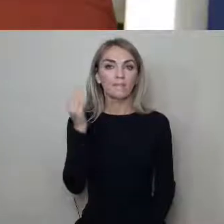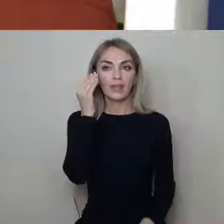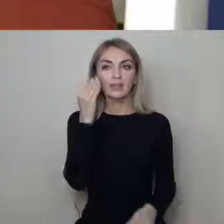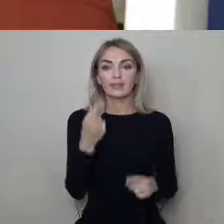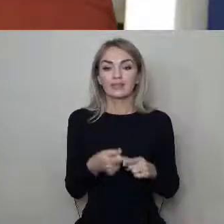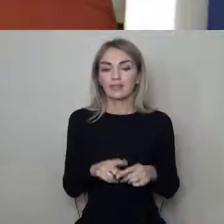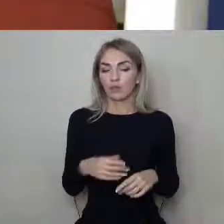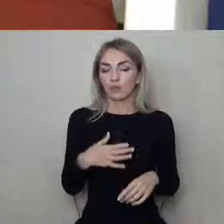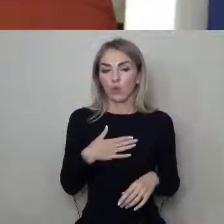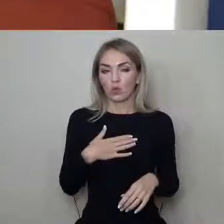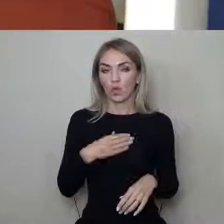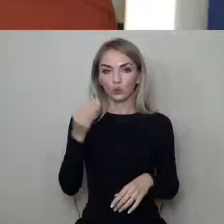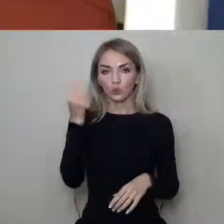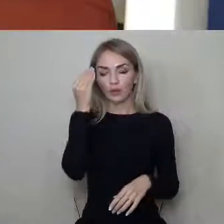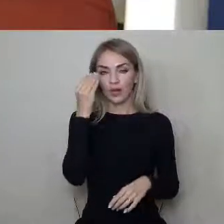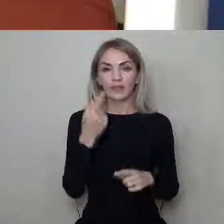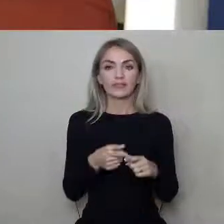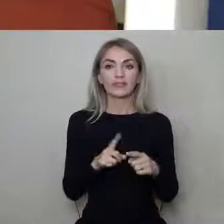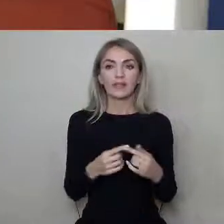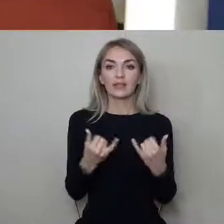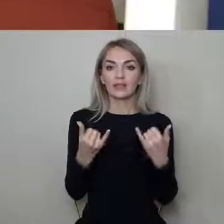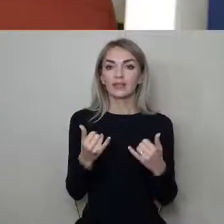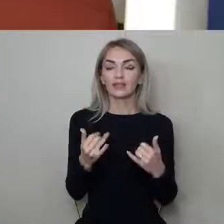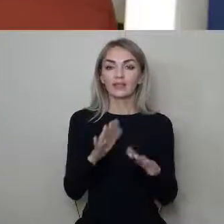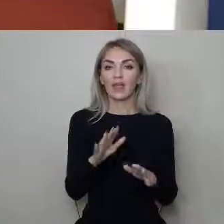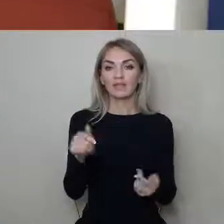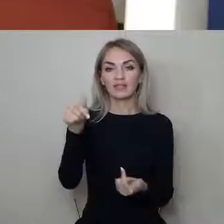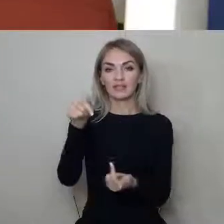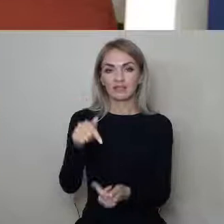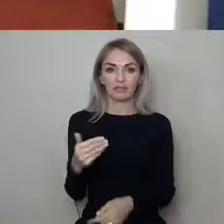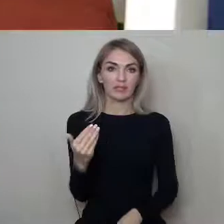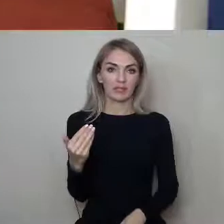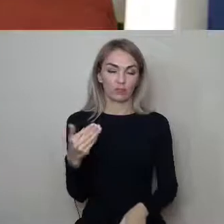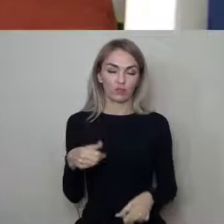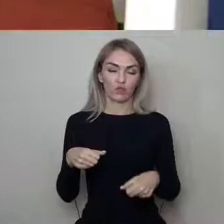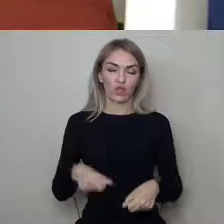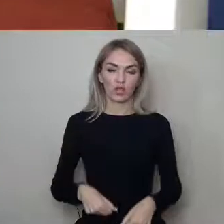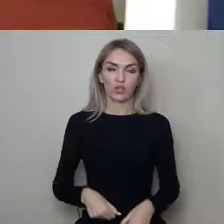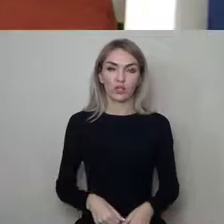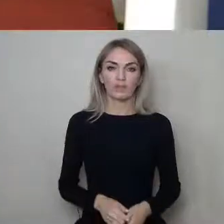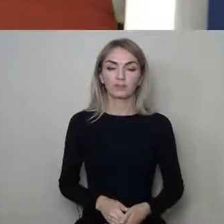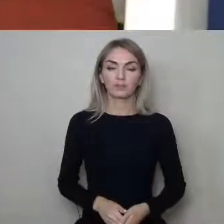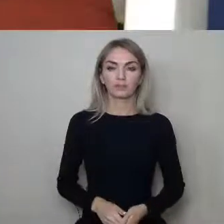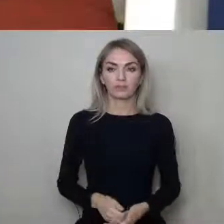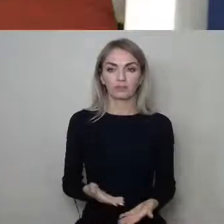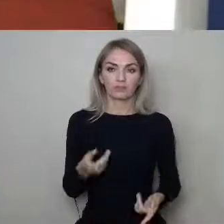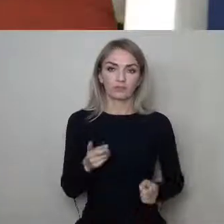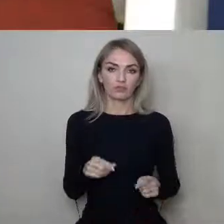are entitled with the right to draw protocols. But it seems to me that that's